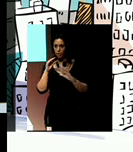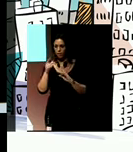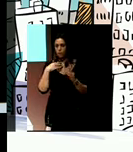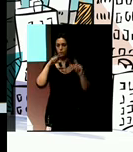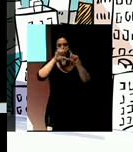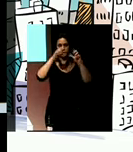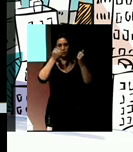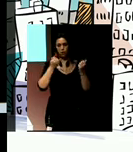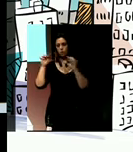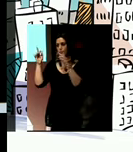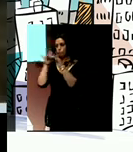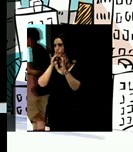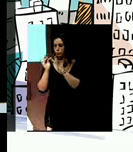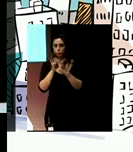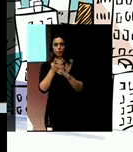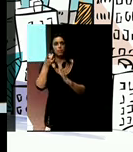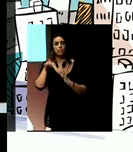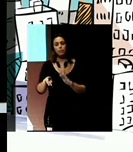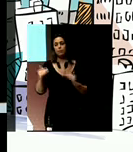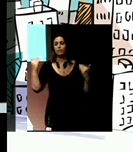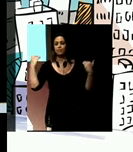communication actions between different institutions.